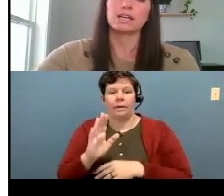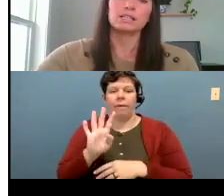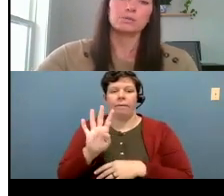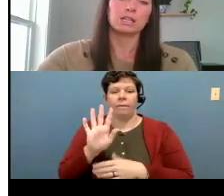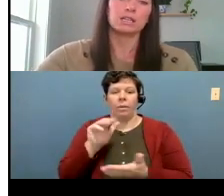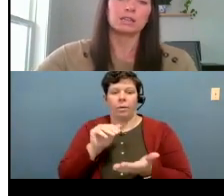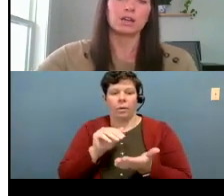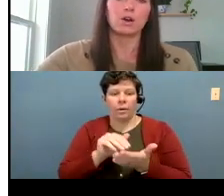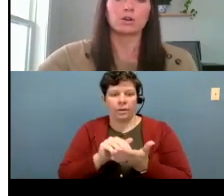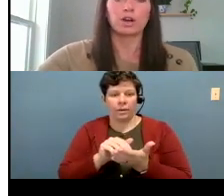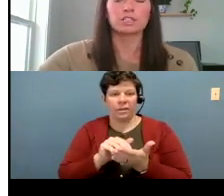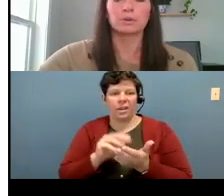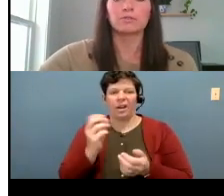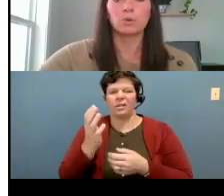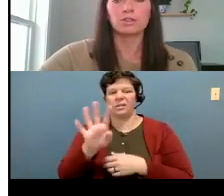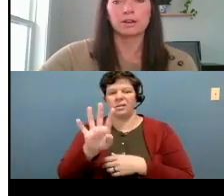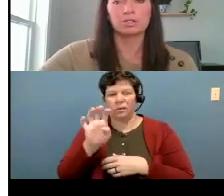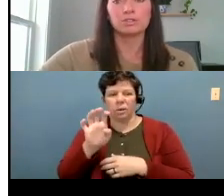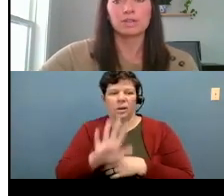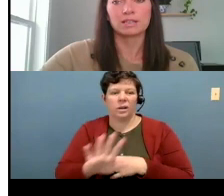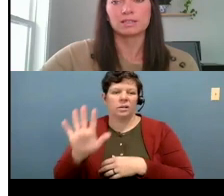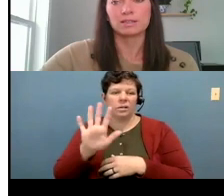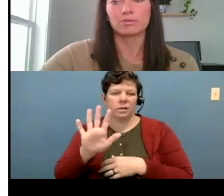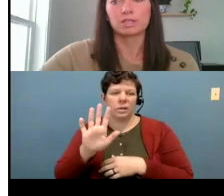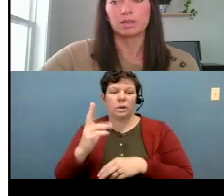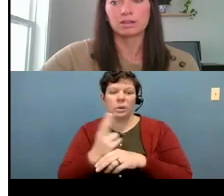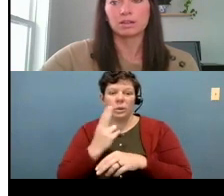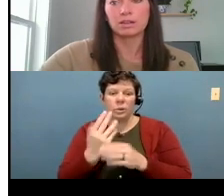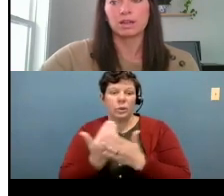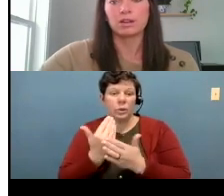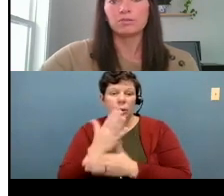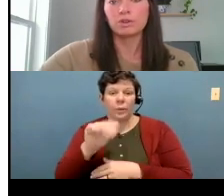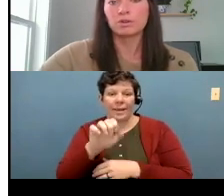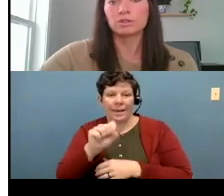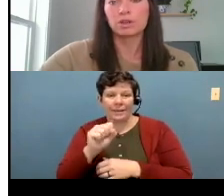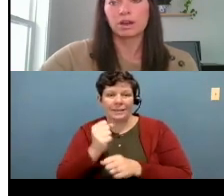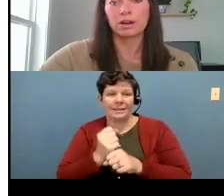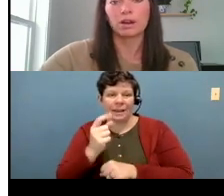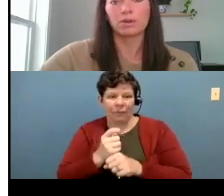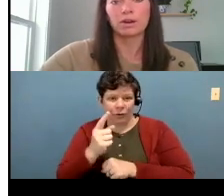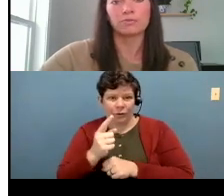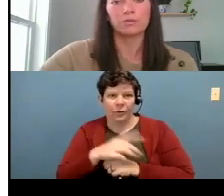it's estimated that there are approximately 4,000 new cases every year. And of those